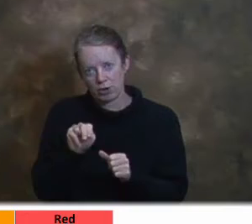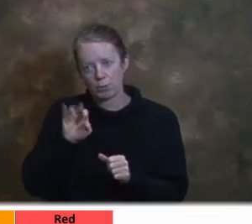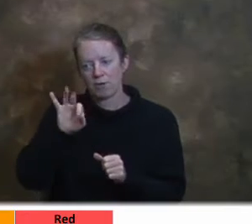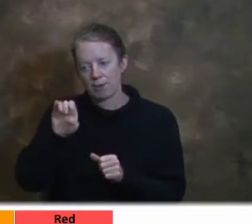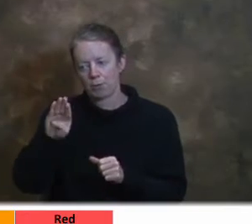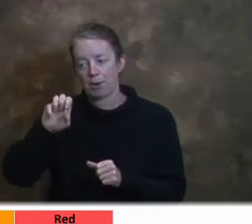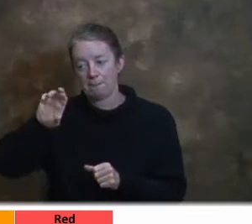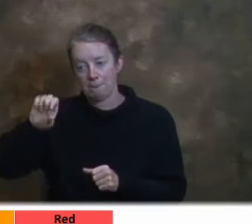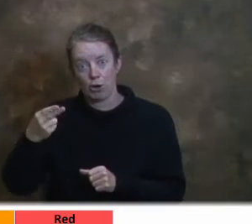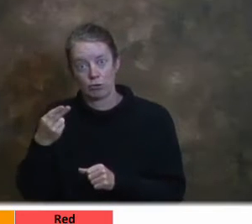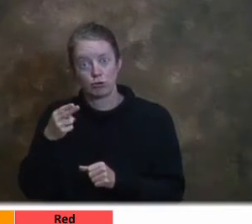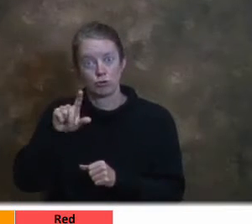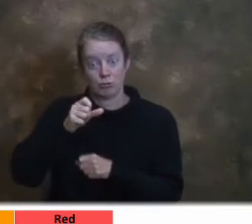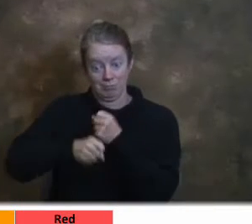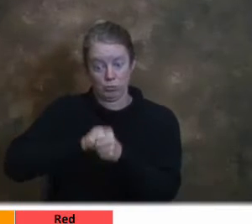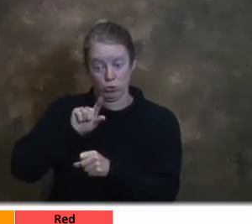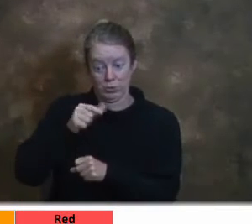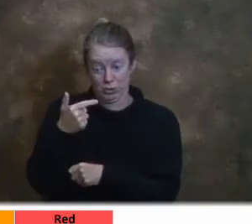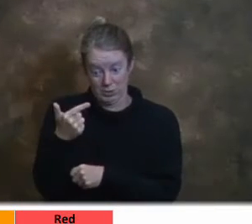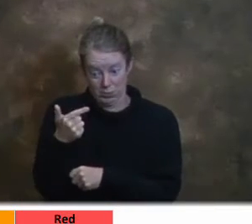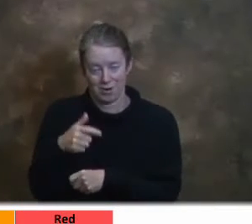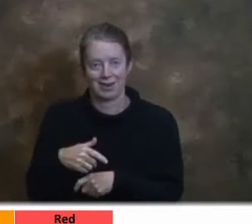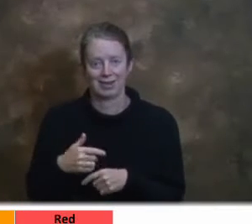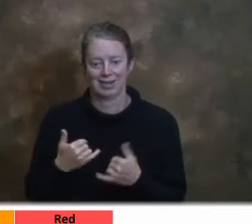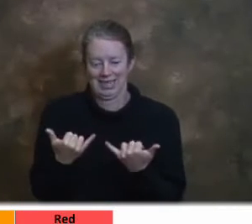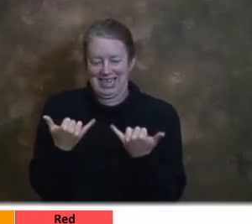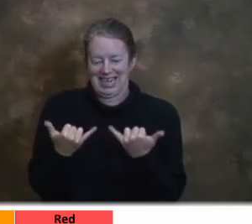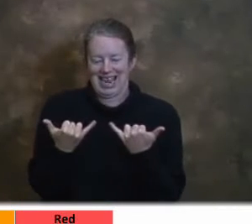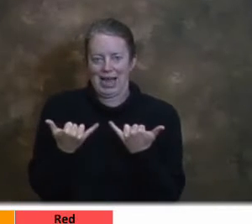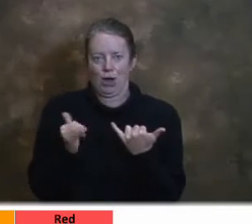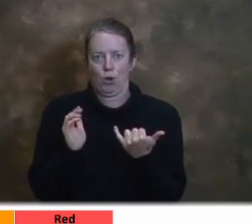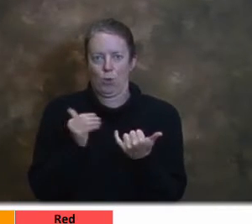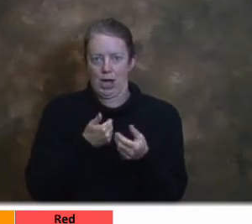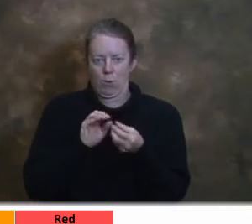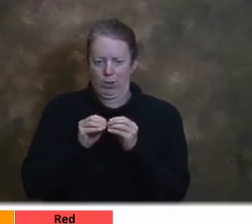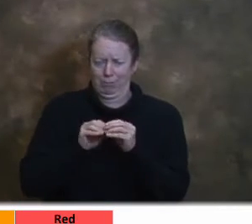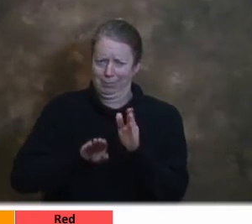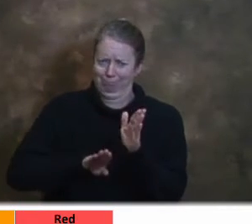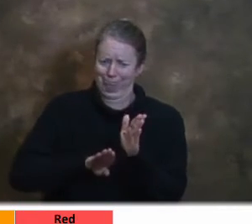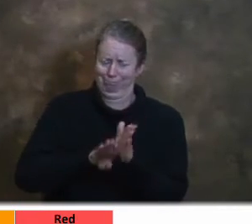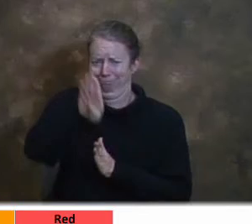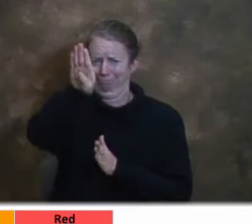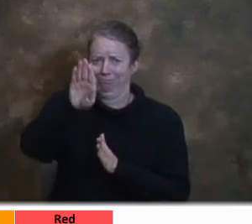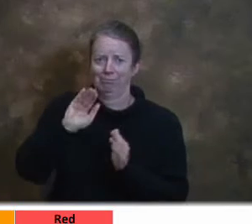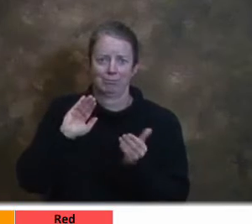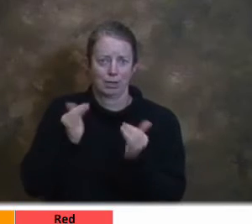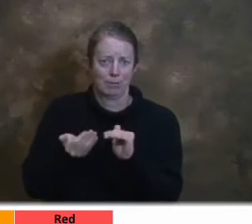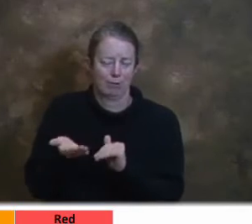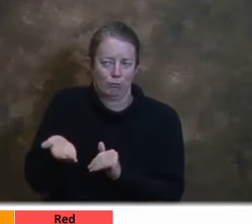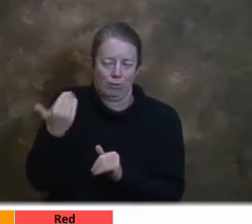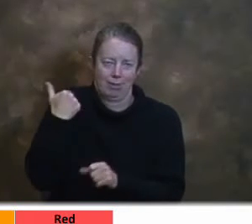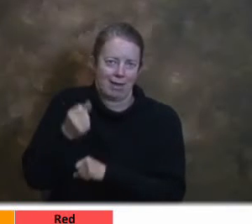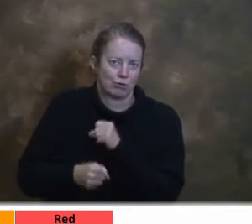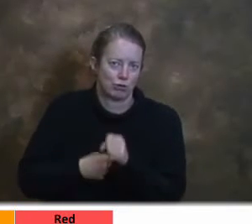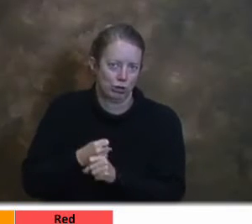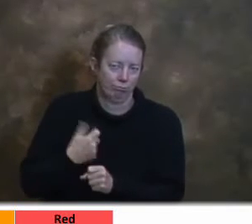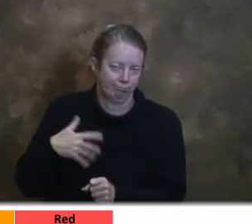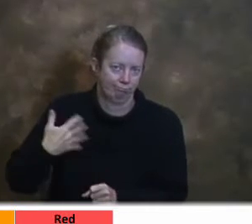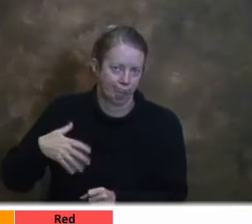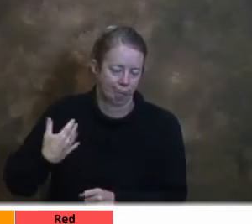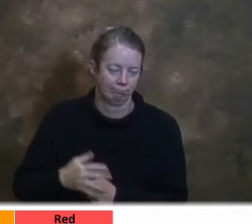2021. It's much larger than the peak that we saw in the winter of 2021 surge just a year